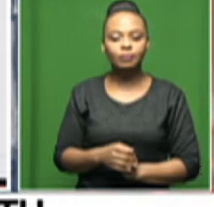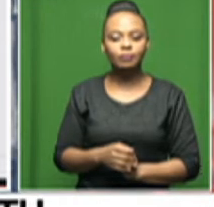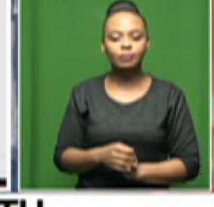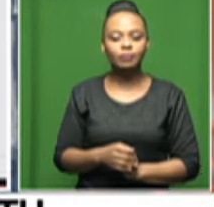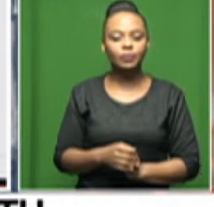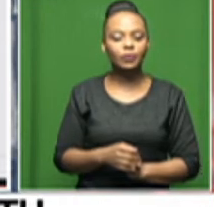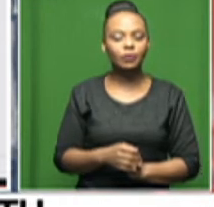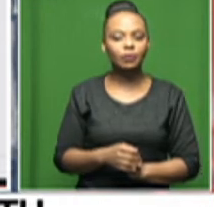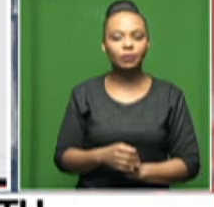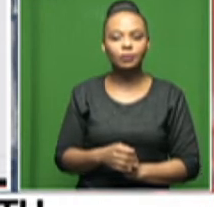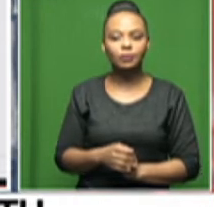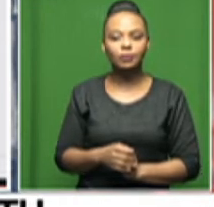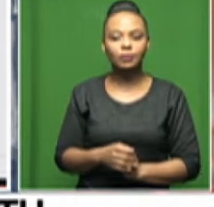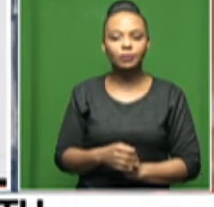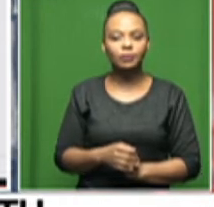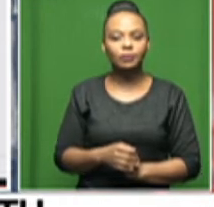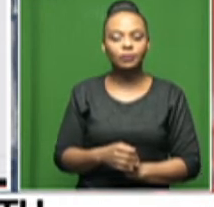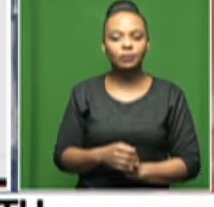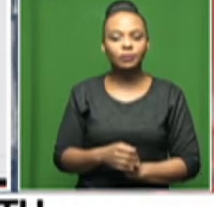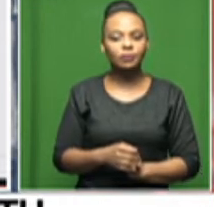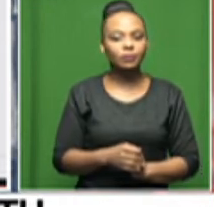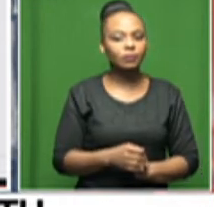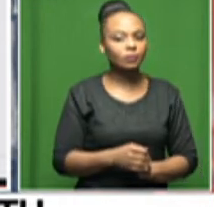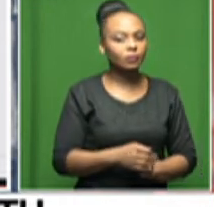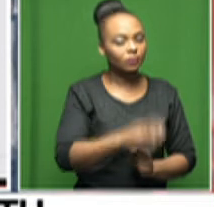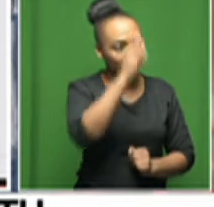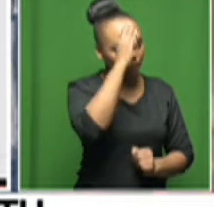Good evening, Minister. Can you hear me?